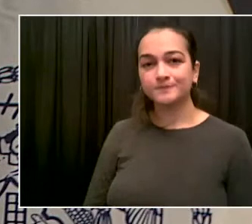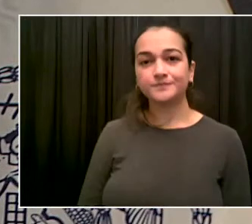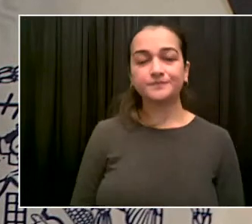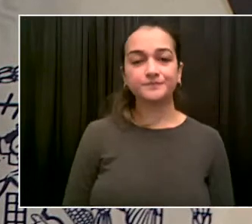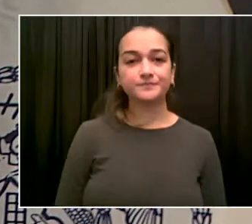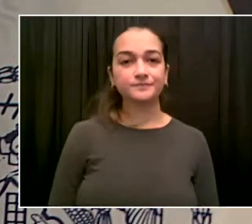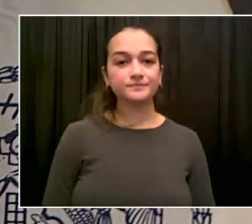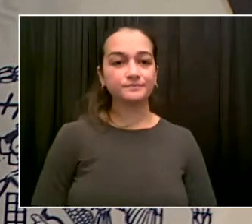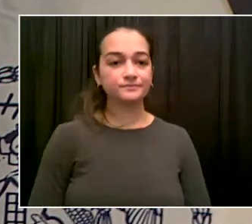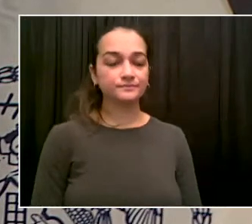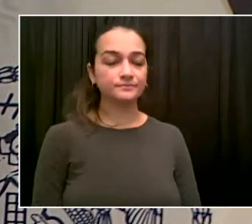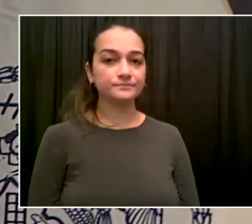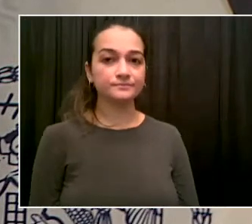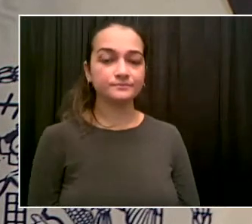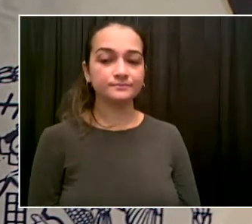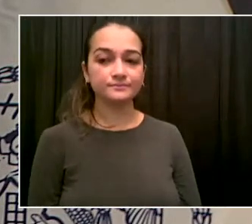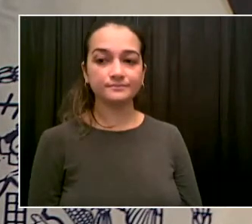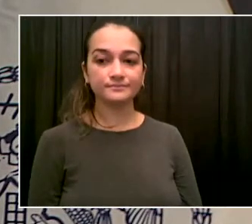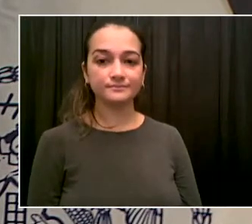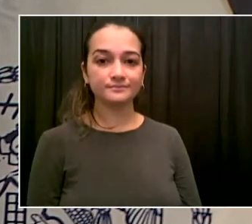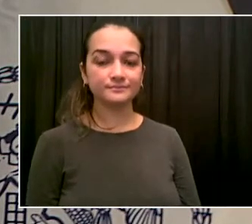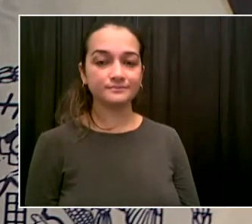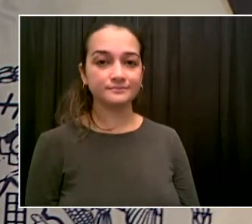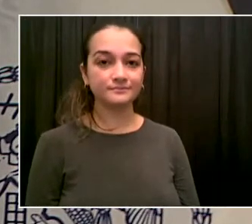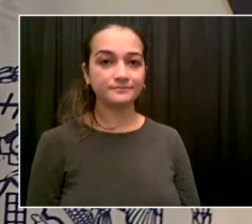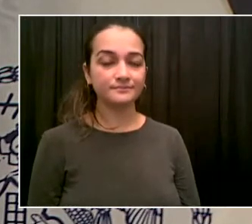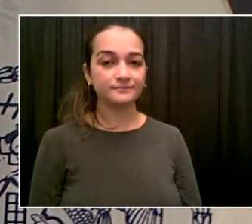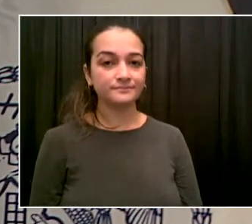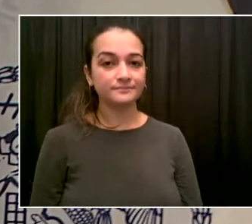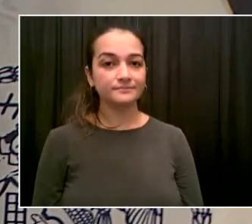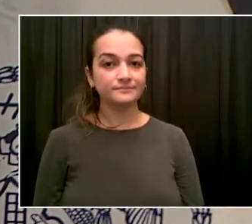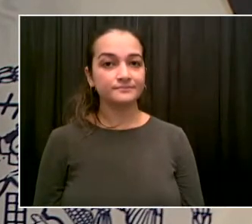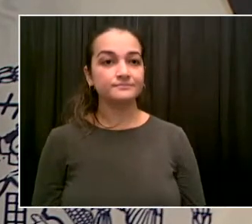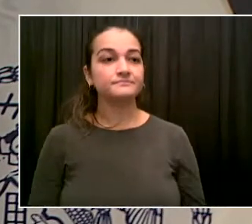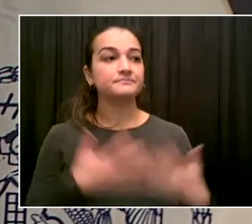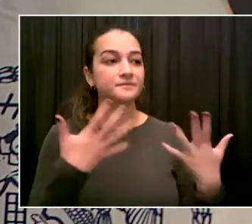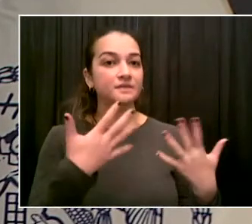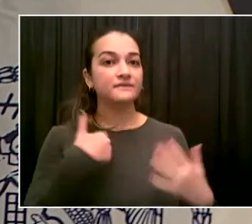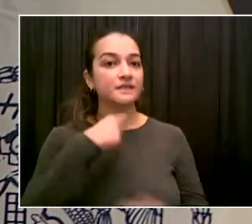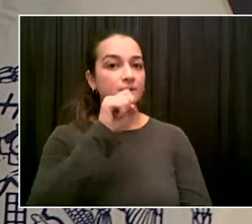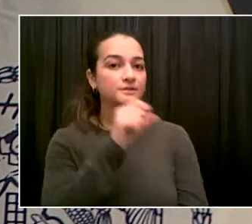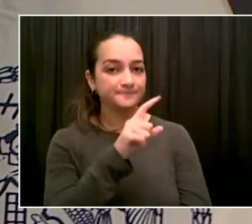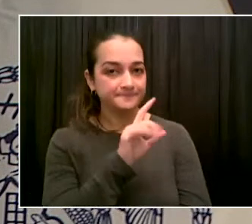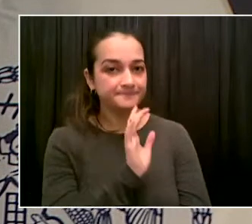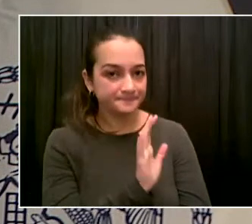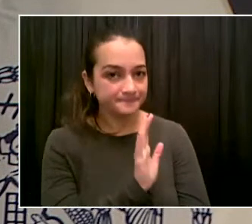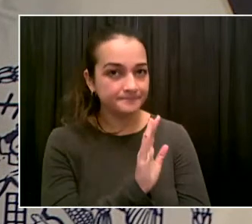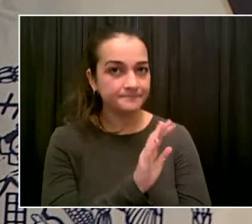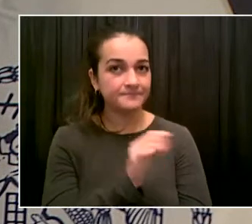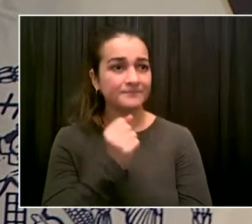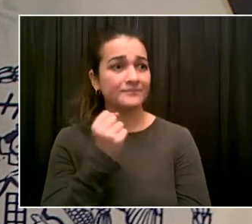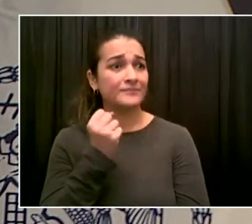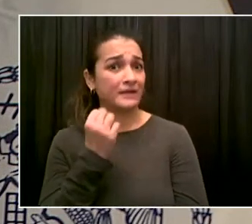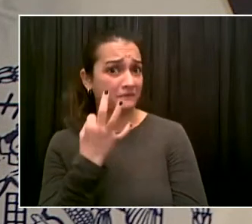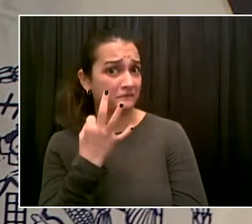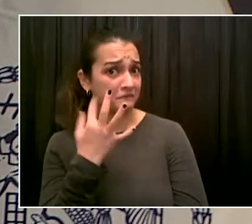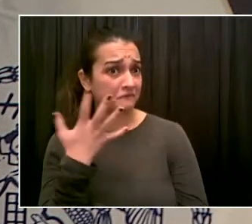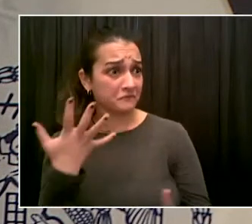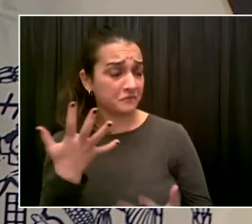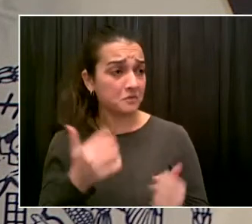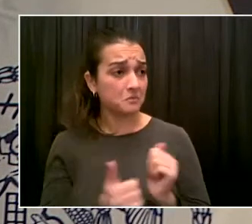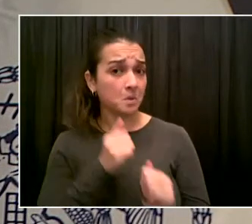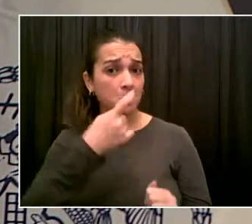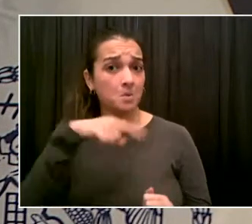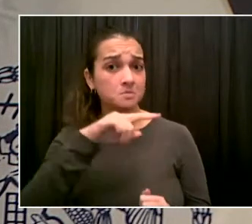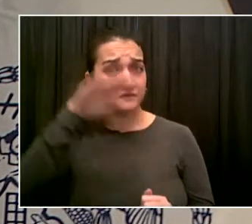Mayor, if on balance, city services are continuing relatively uninterrupted, are you not saying to New Yorkers